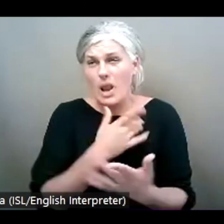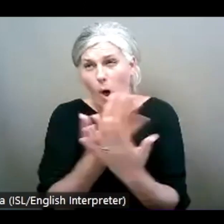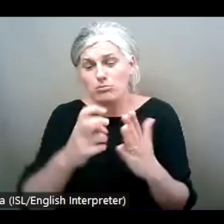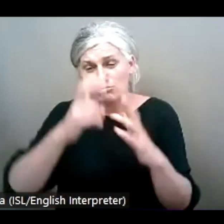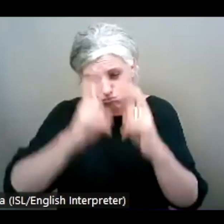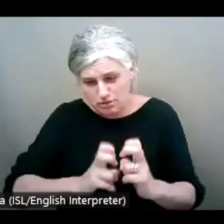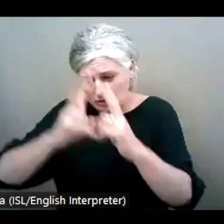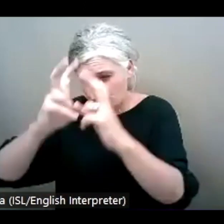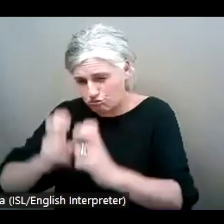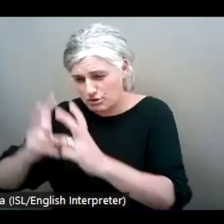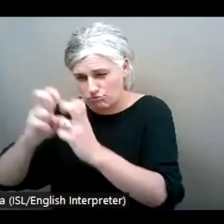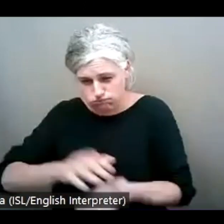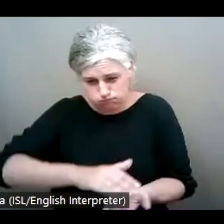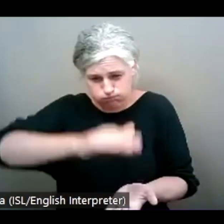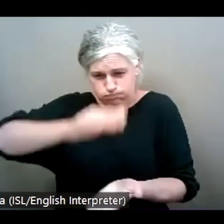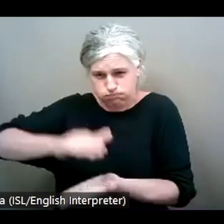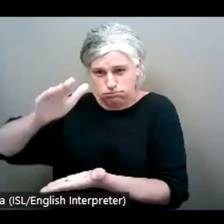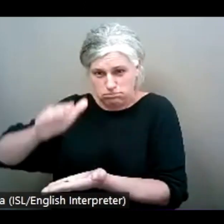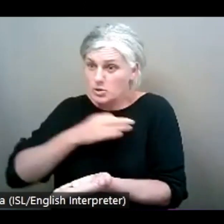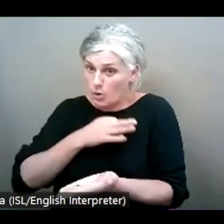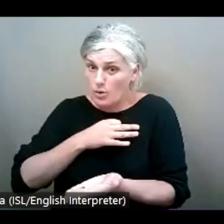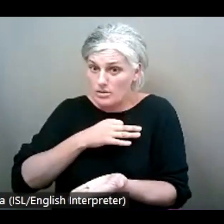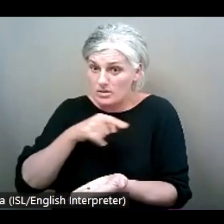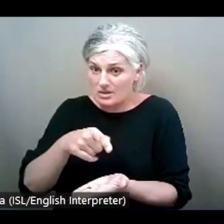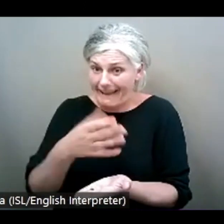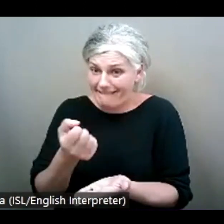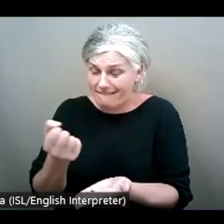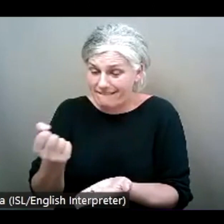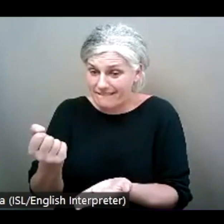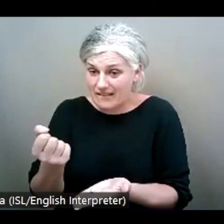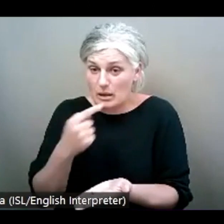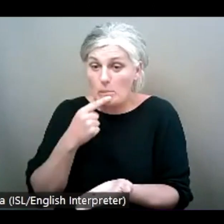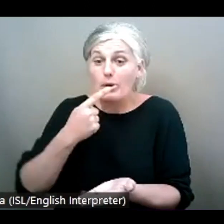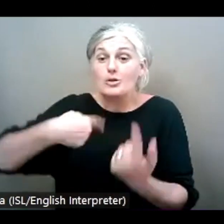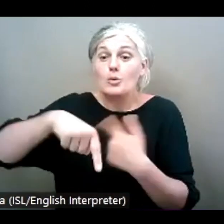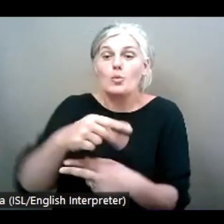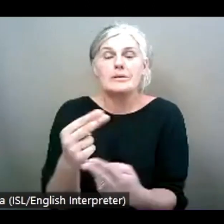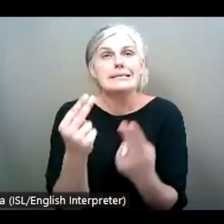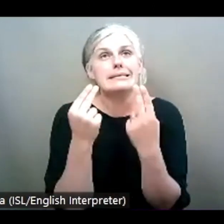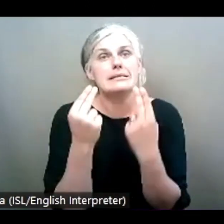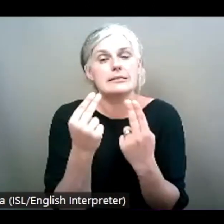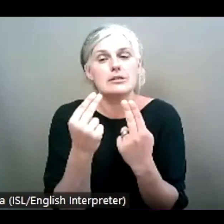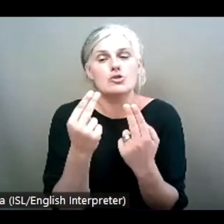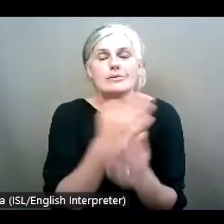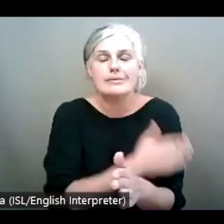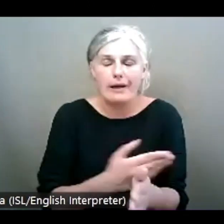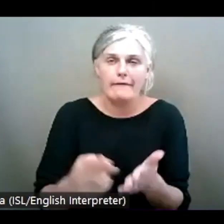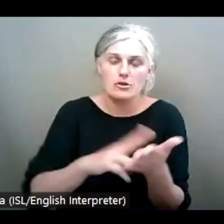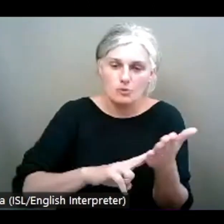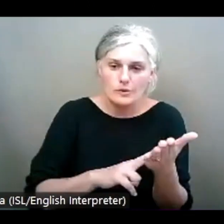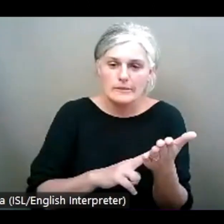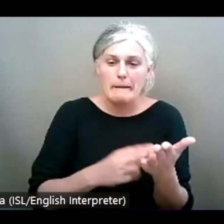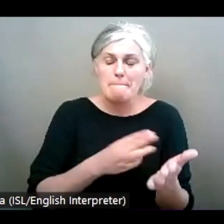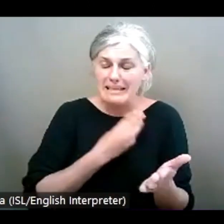done that it's really good, you know, but we need to fucking start using it. So use